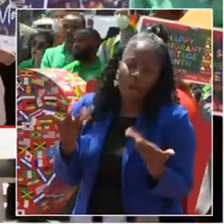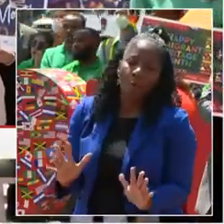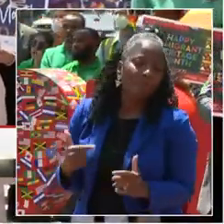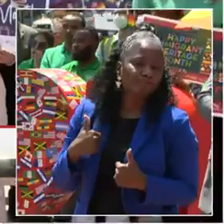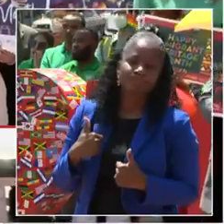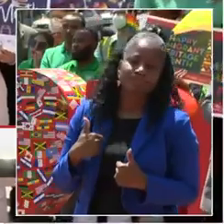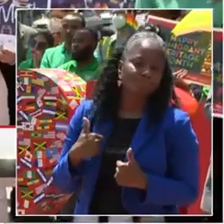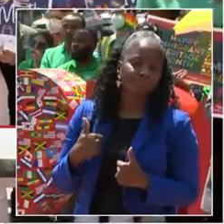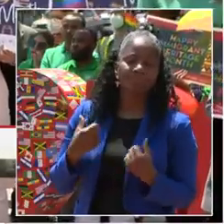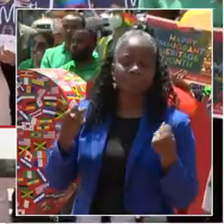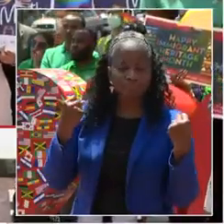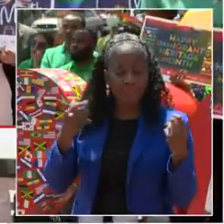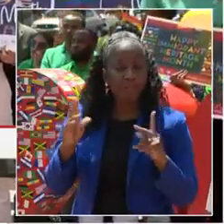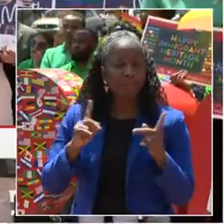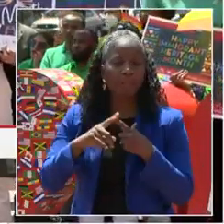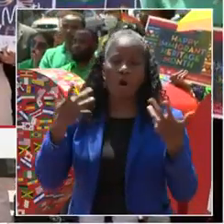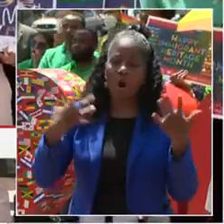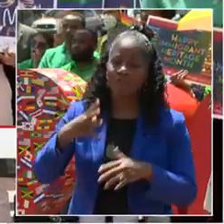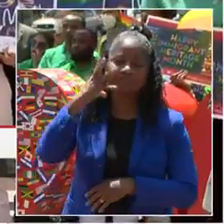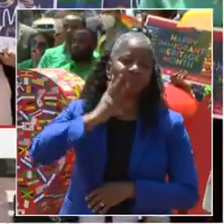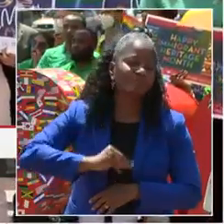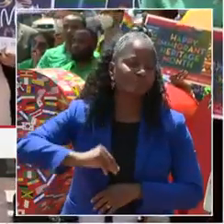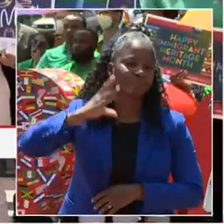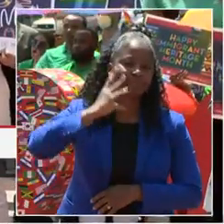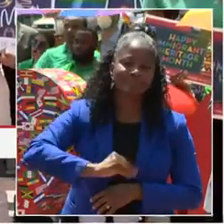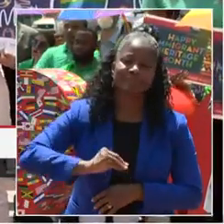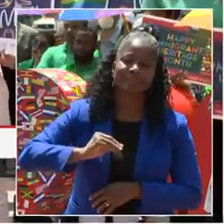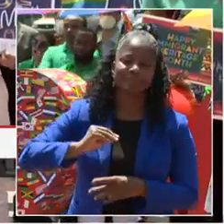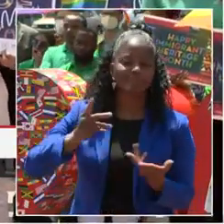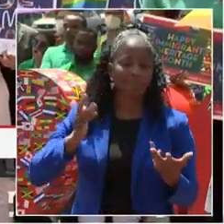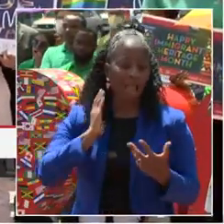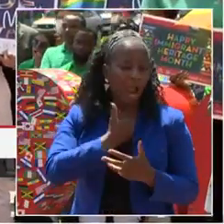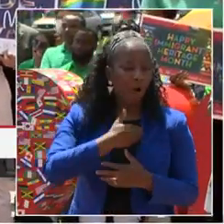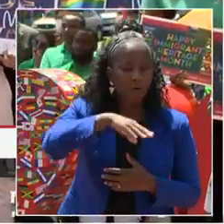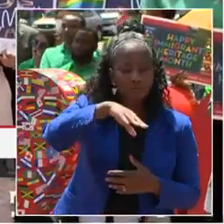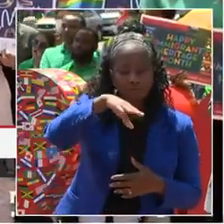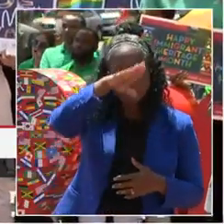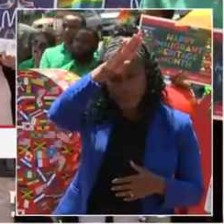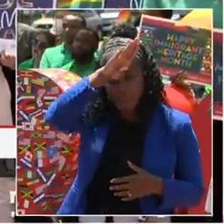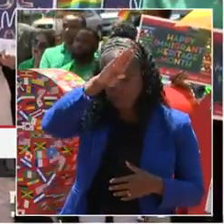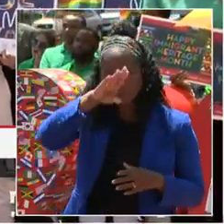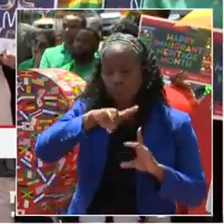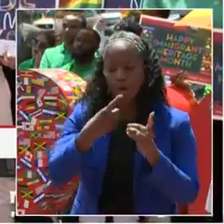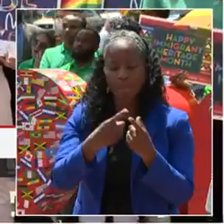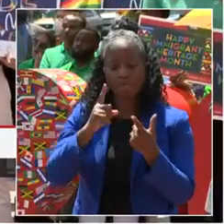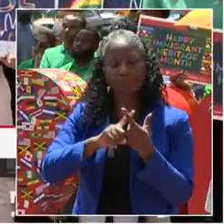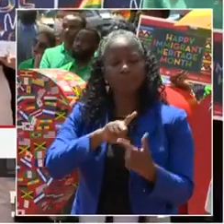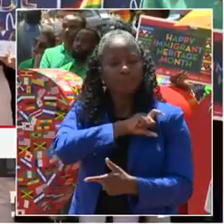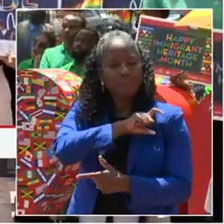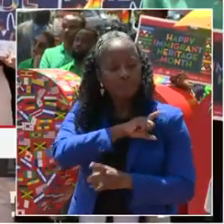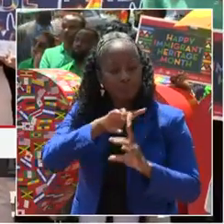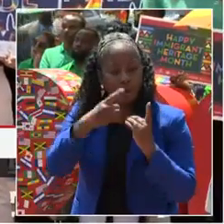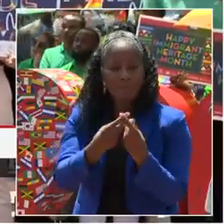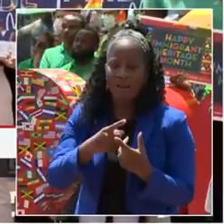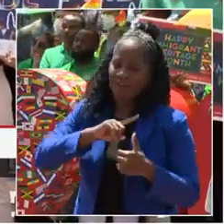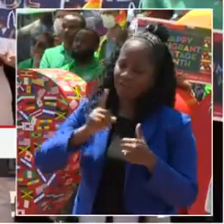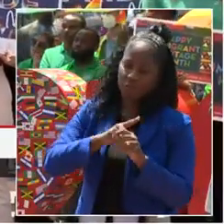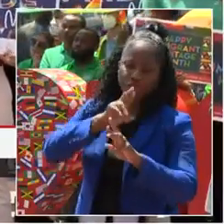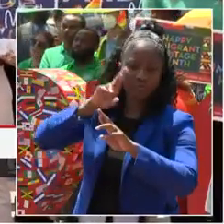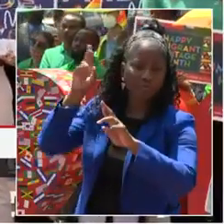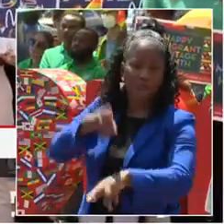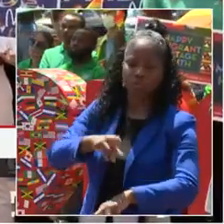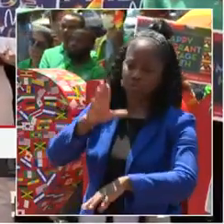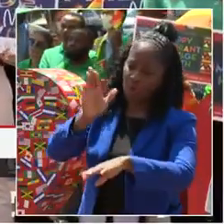We a lot of people here lived through it. Our police department, our fire department, were first responders on